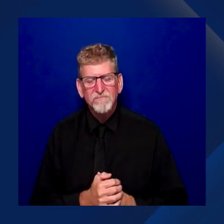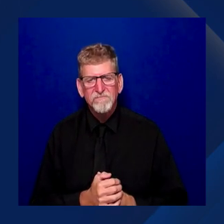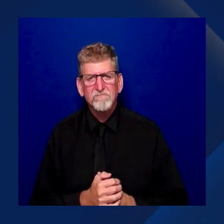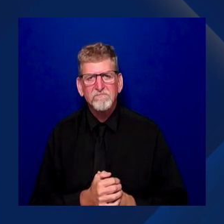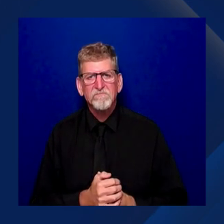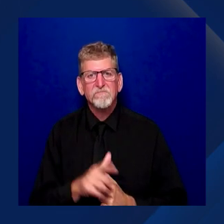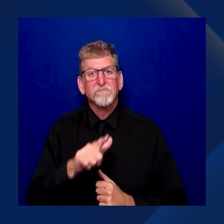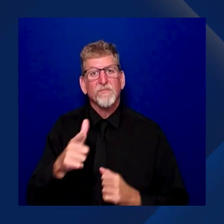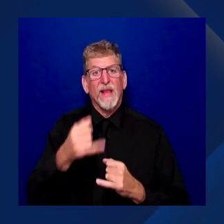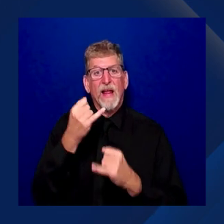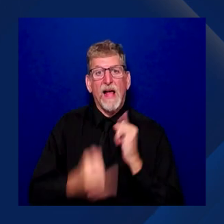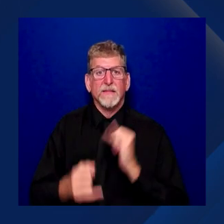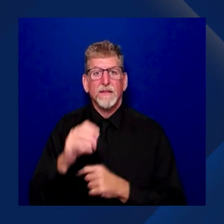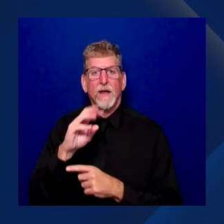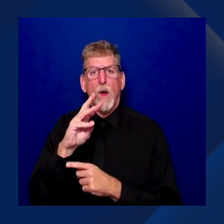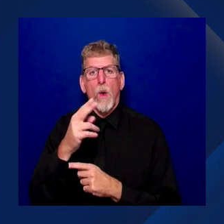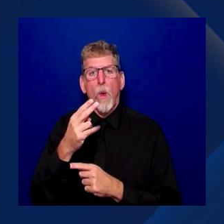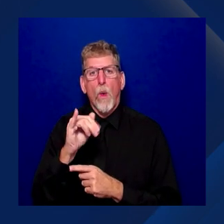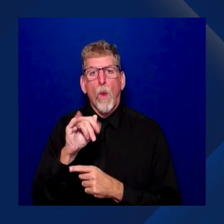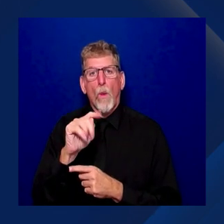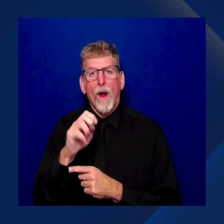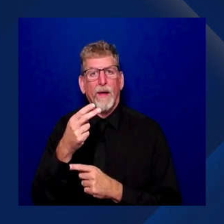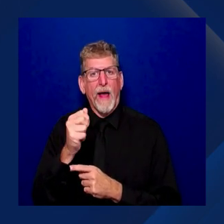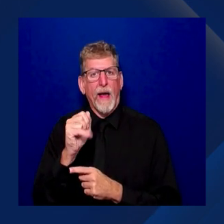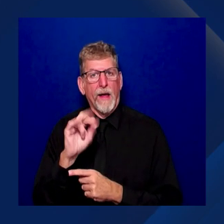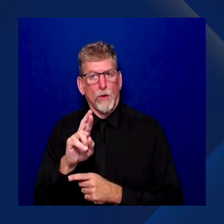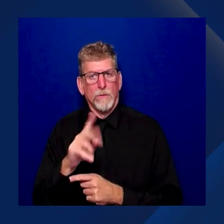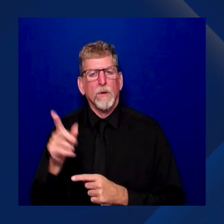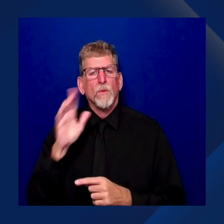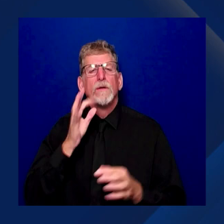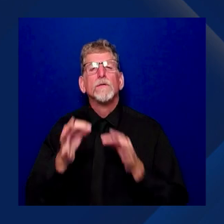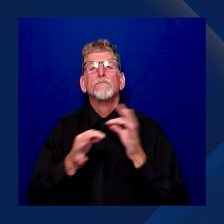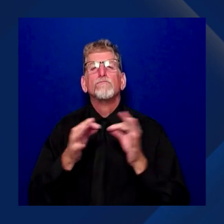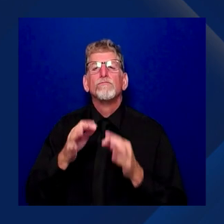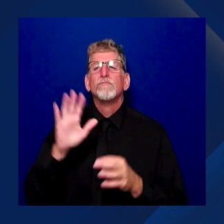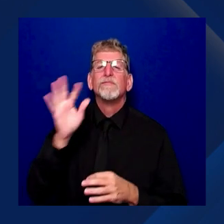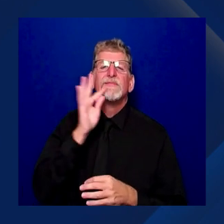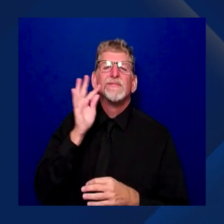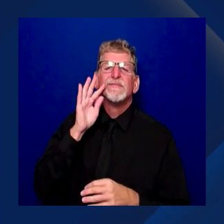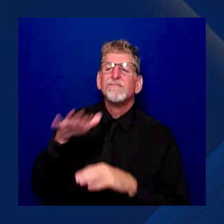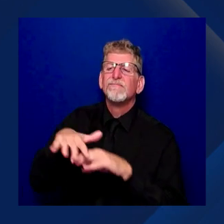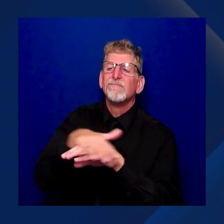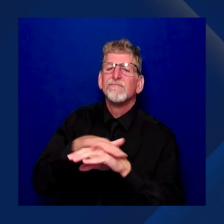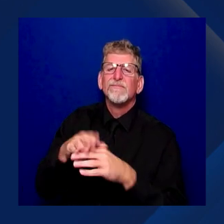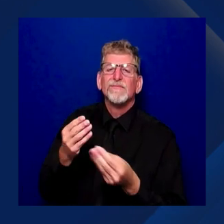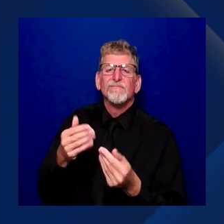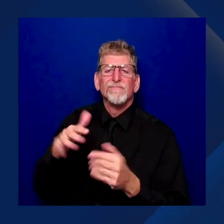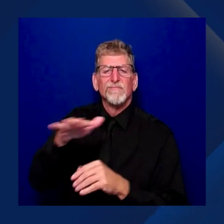in Indian country as well as over your experience overall. Thank you.